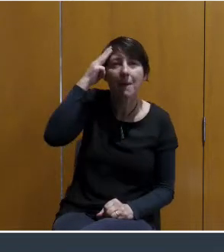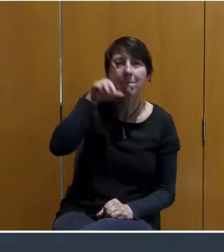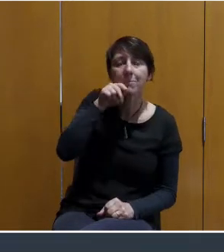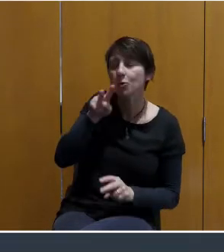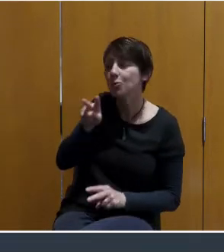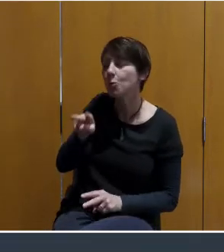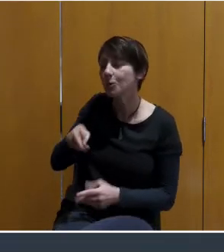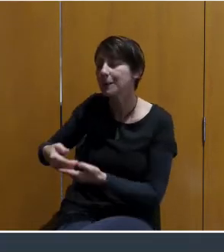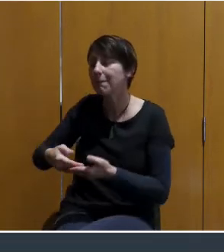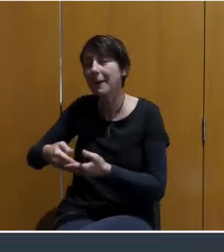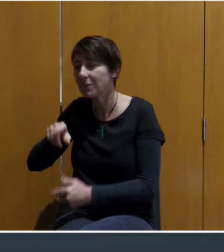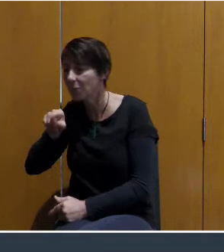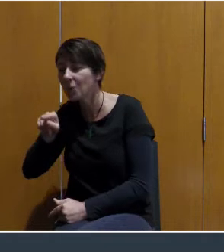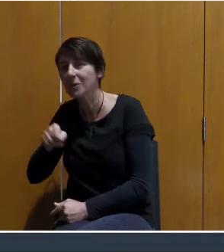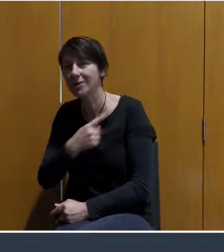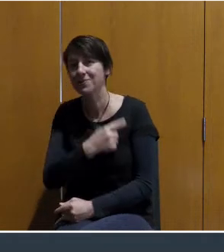Now